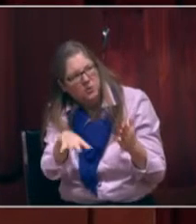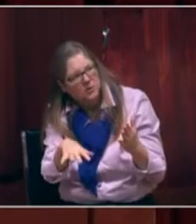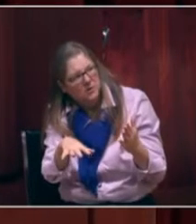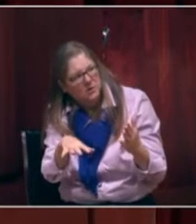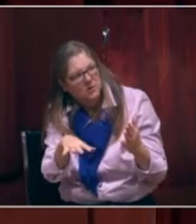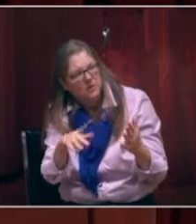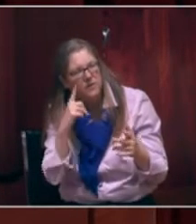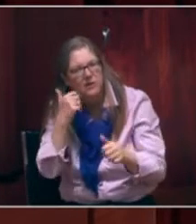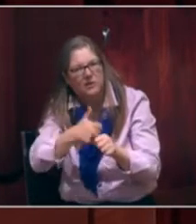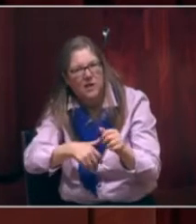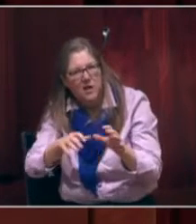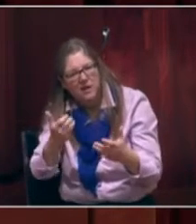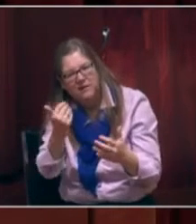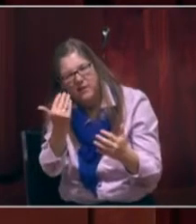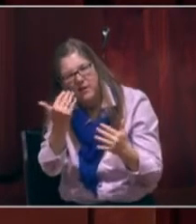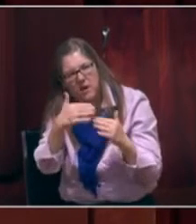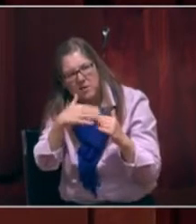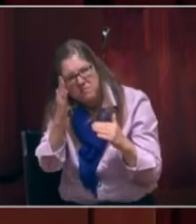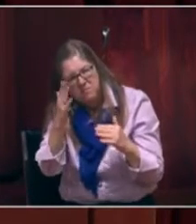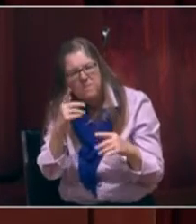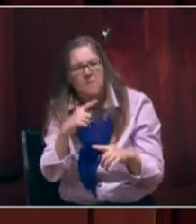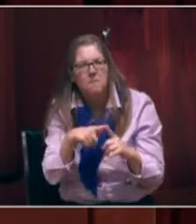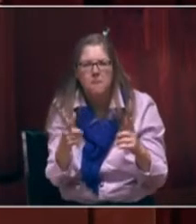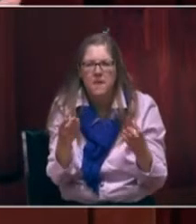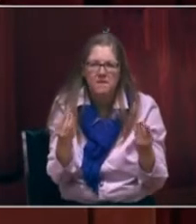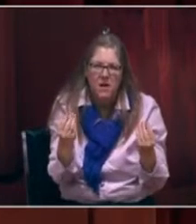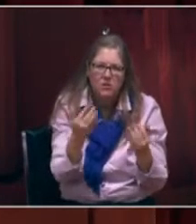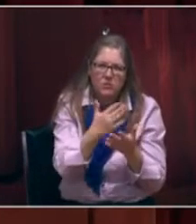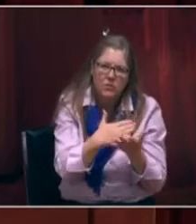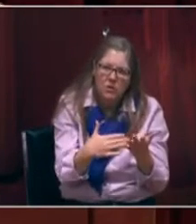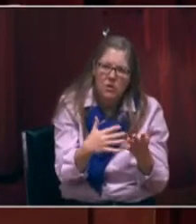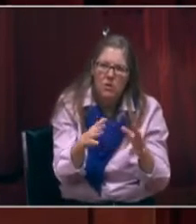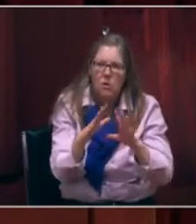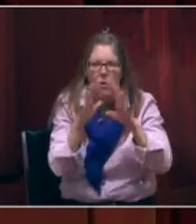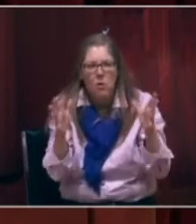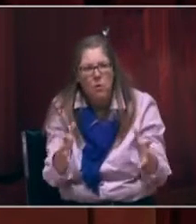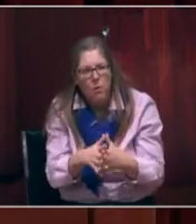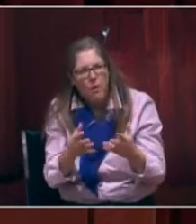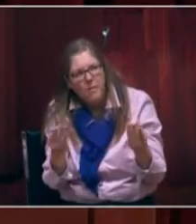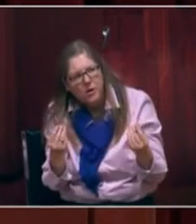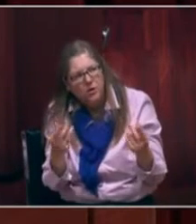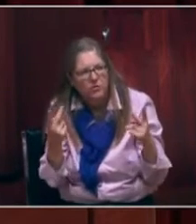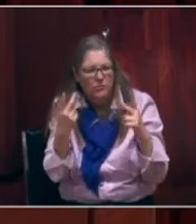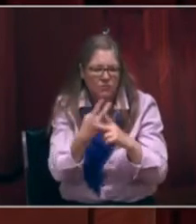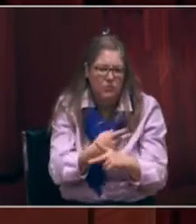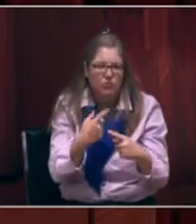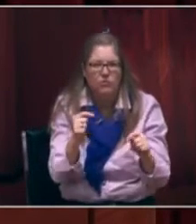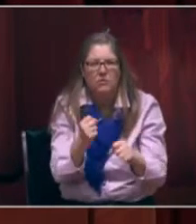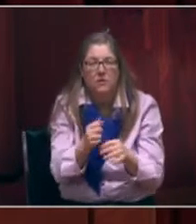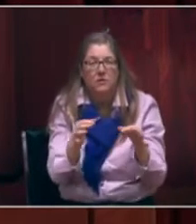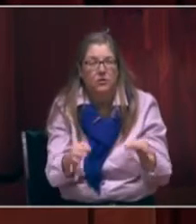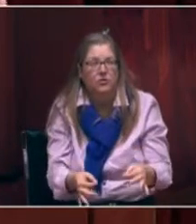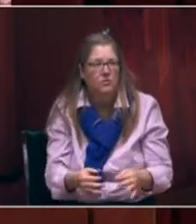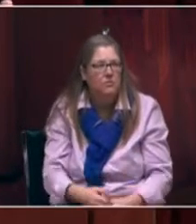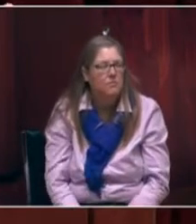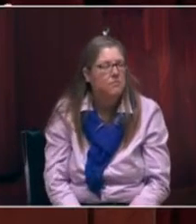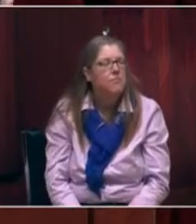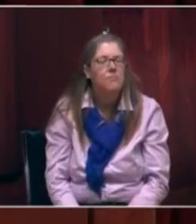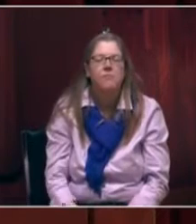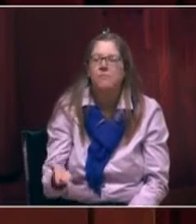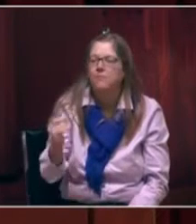per class, but you know we look at the financial part of what the whole thing is and try to make the decision based on that. If you're